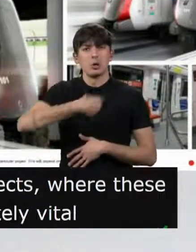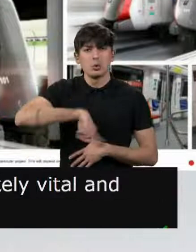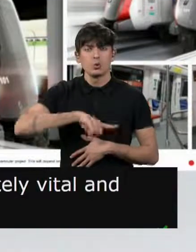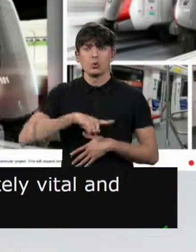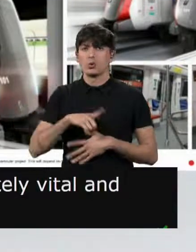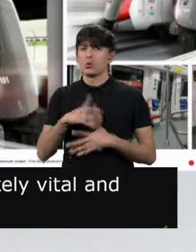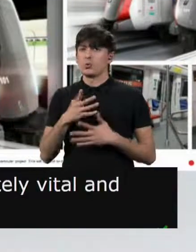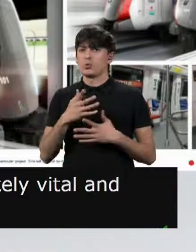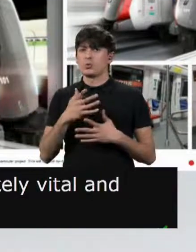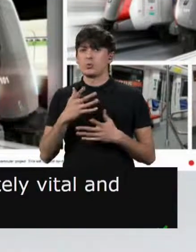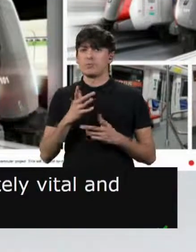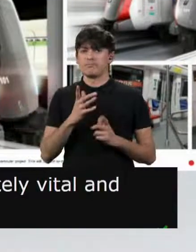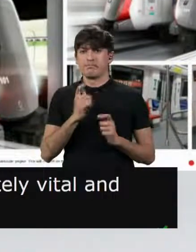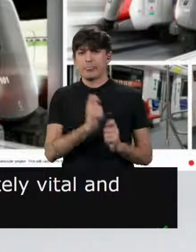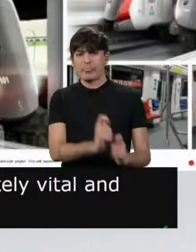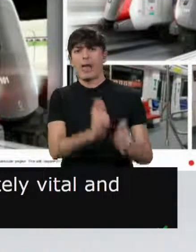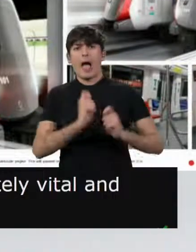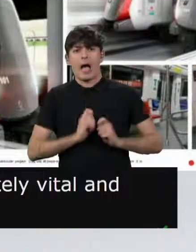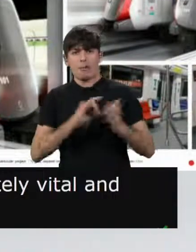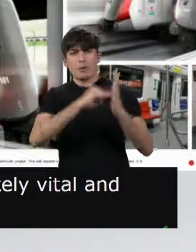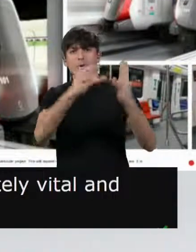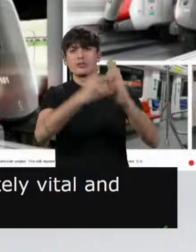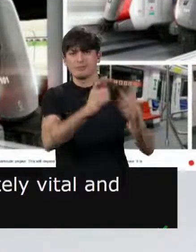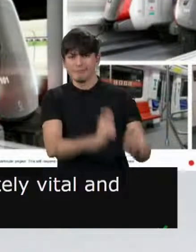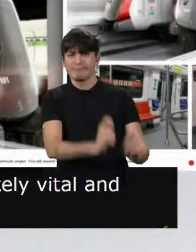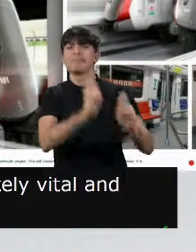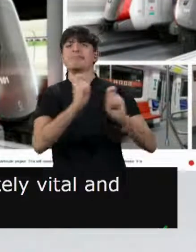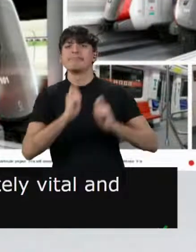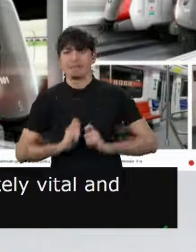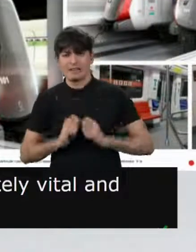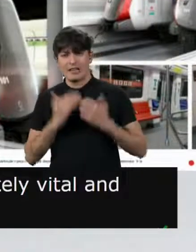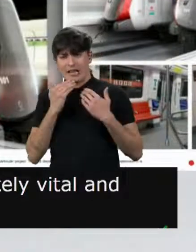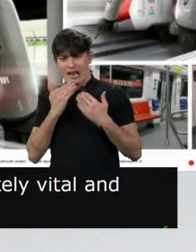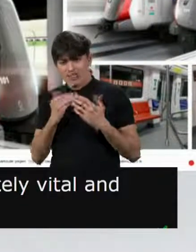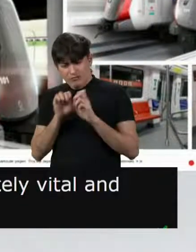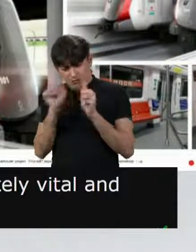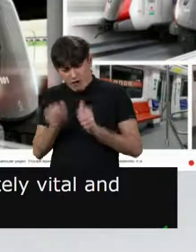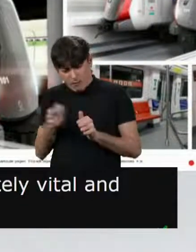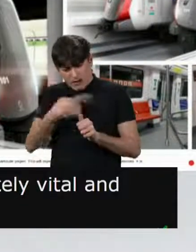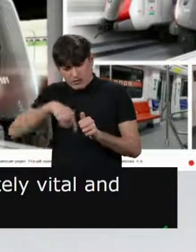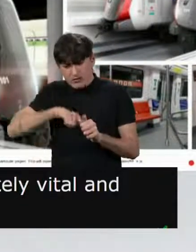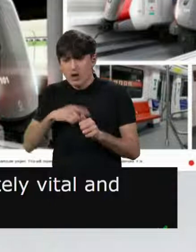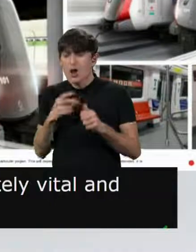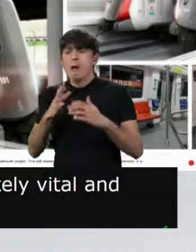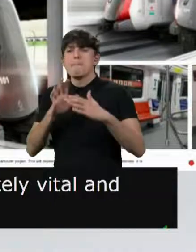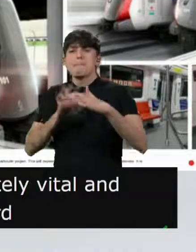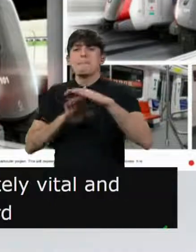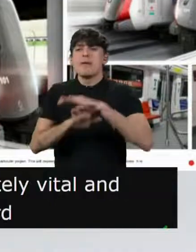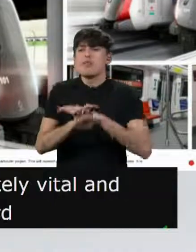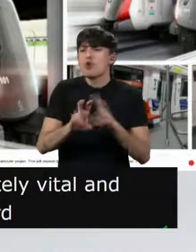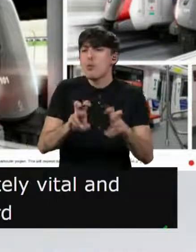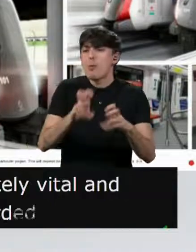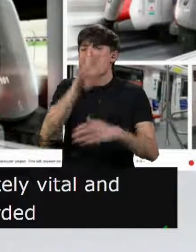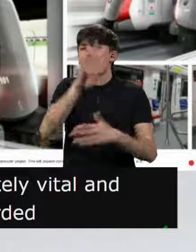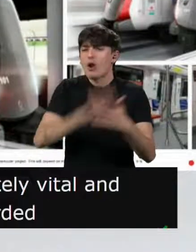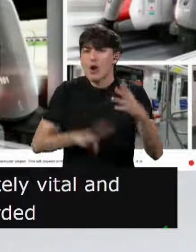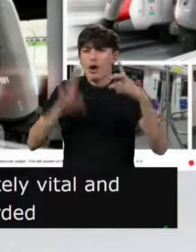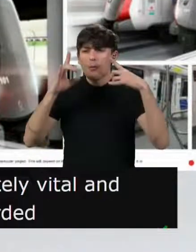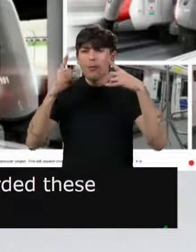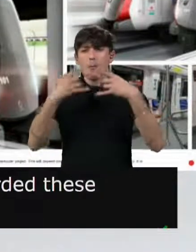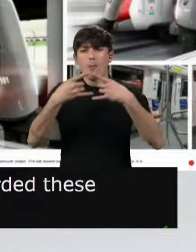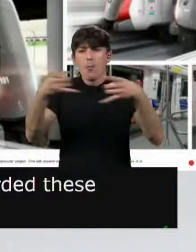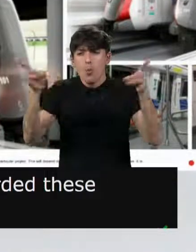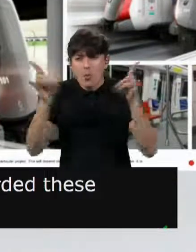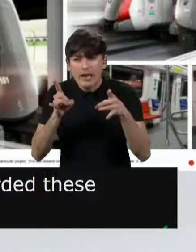us to have been awarded these projects. In Barcelona, we have visual